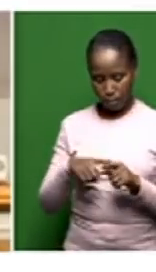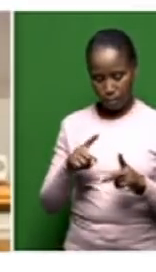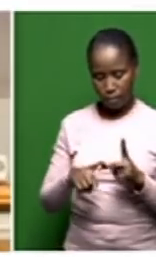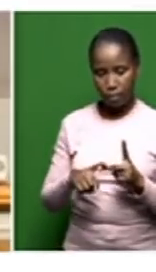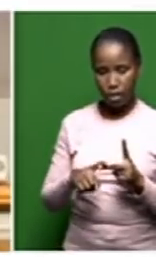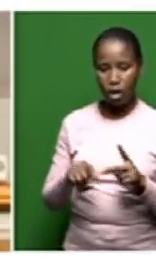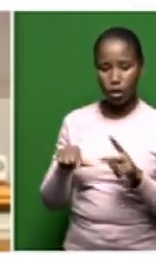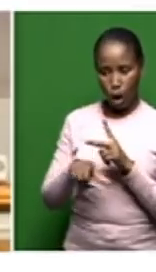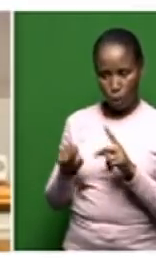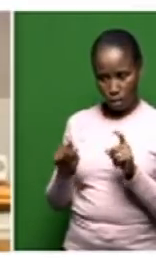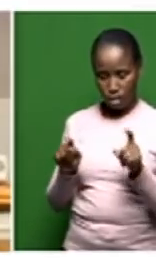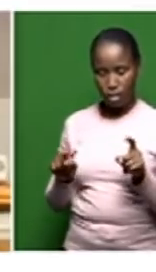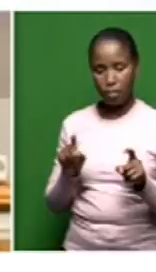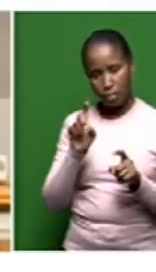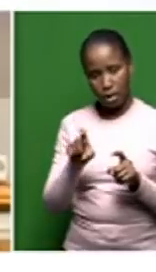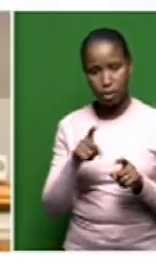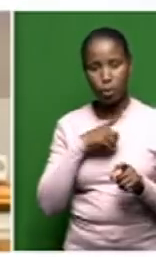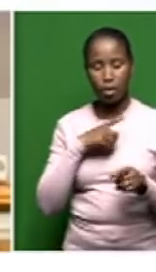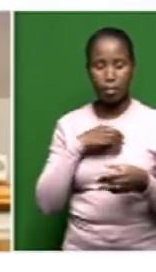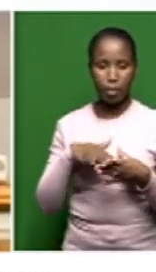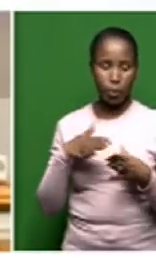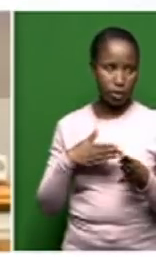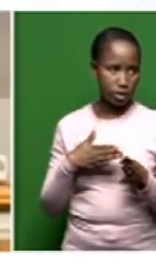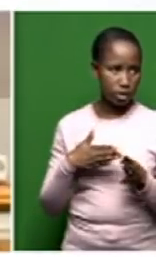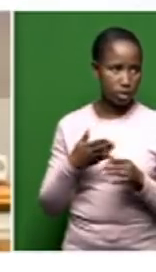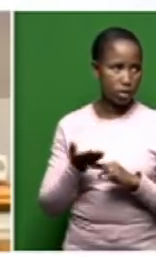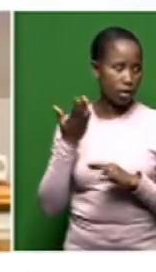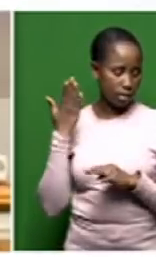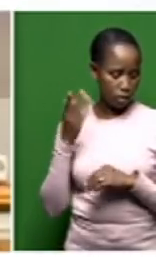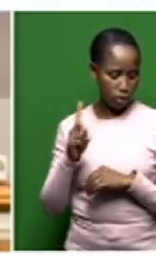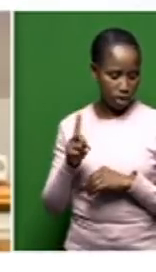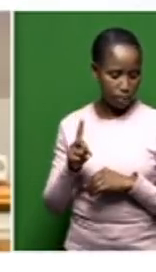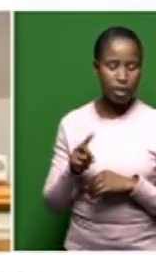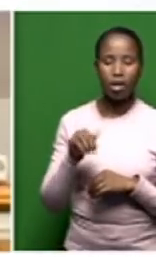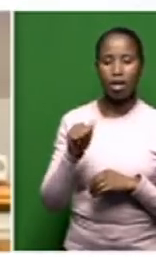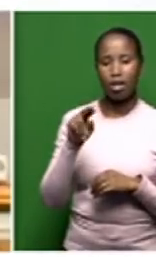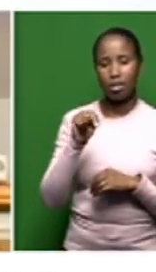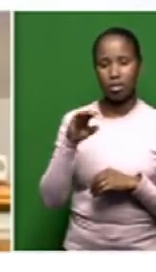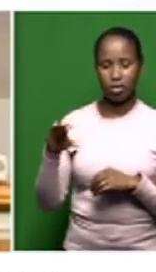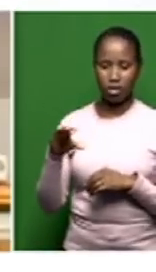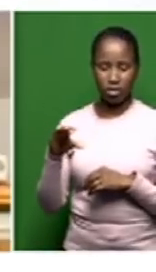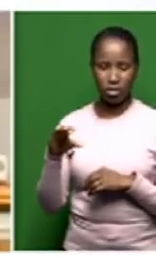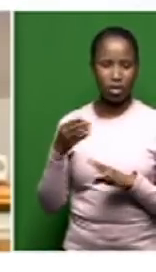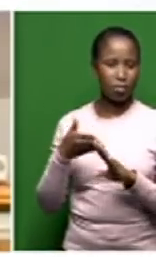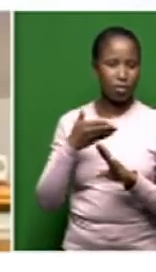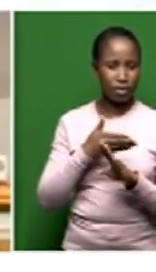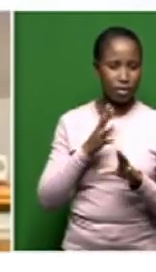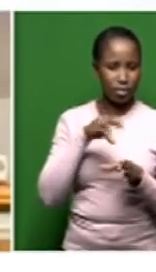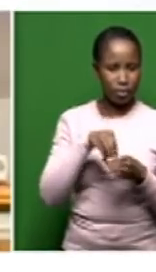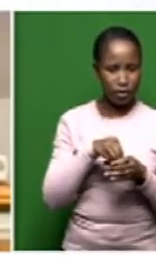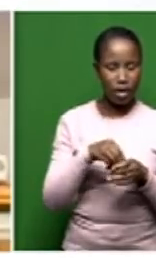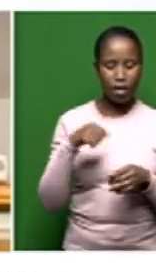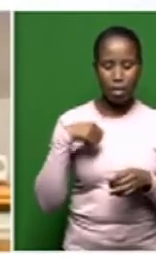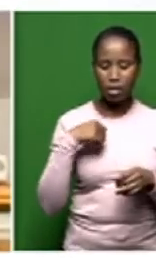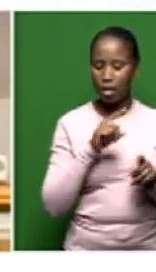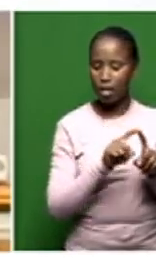local sphere, because in the past, even in cases where the ANC was controls the municipality and they